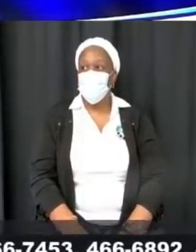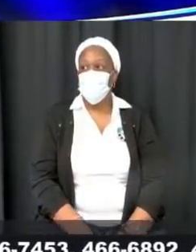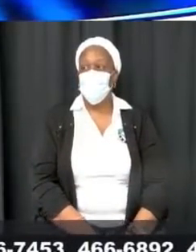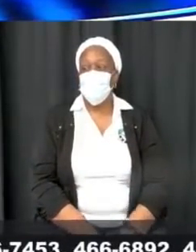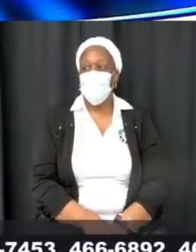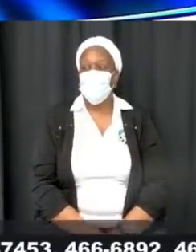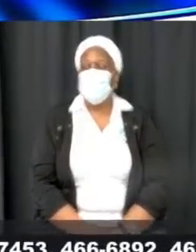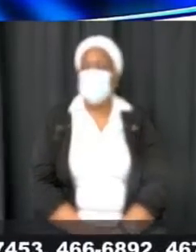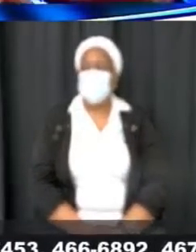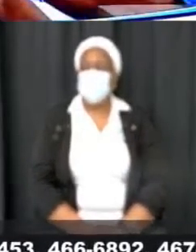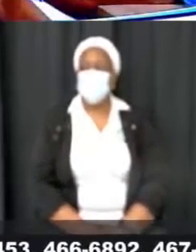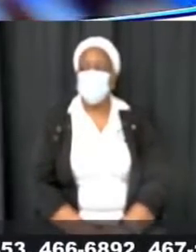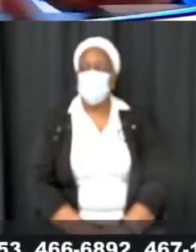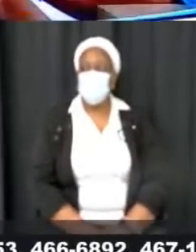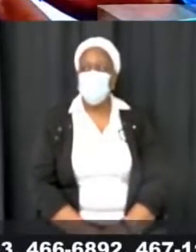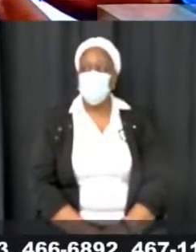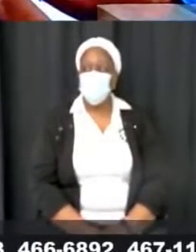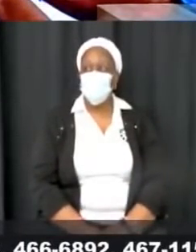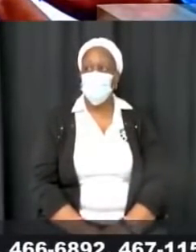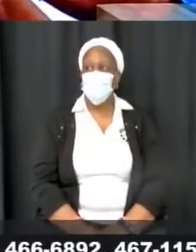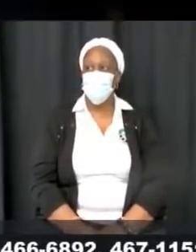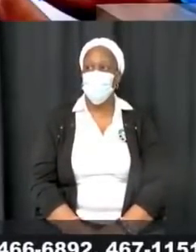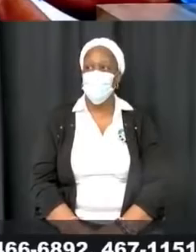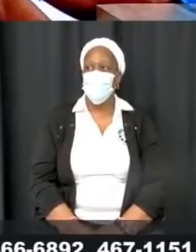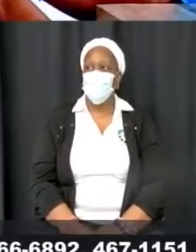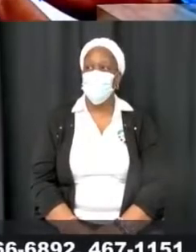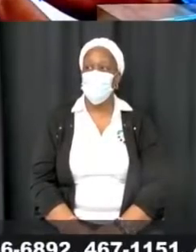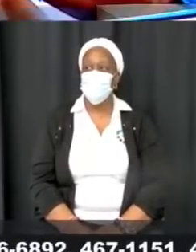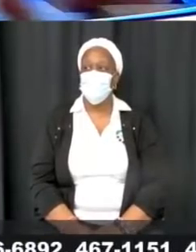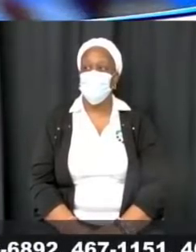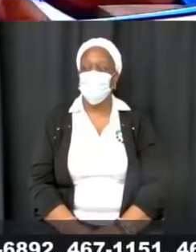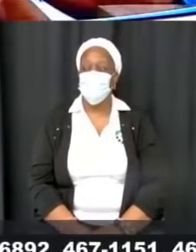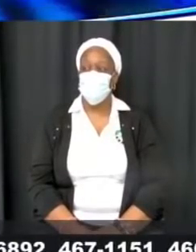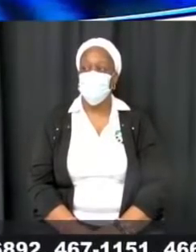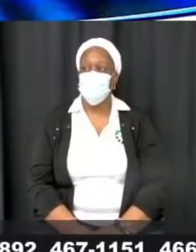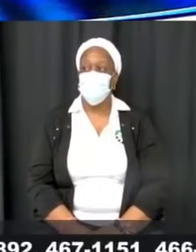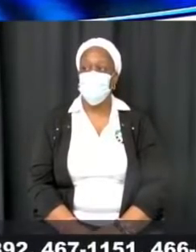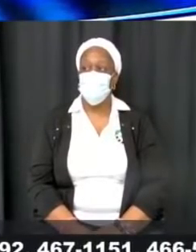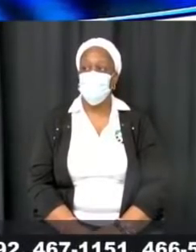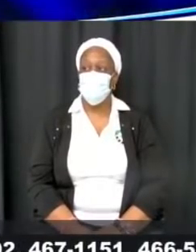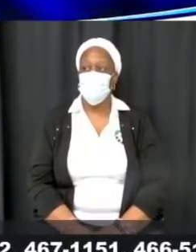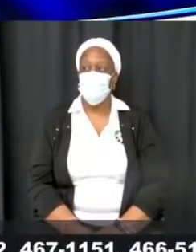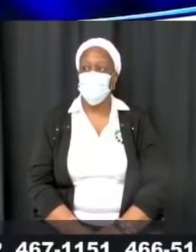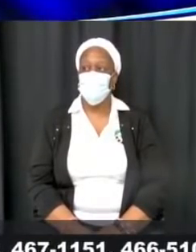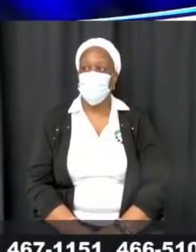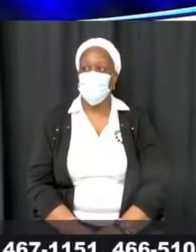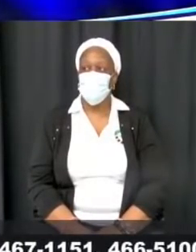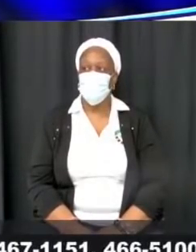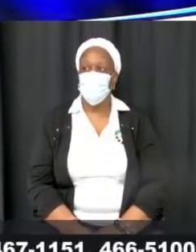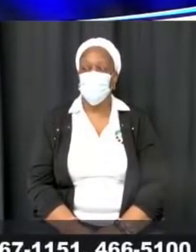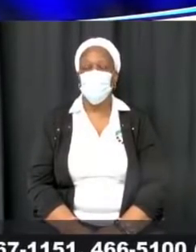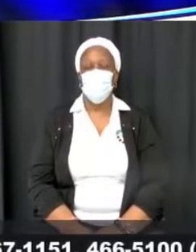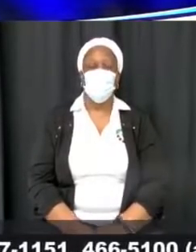the vaccines were utilized, or did we have to discard some?